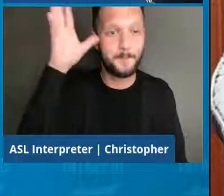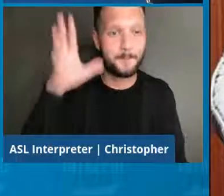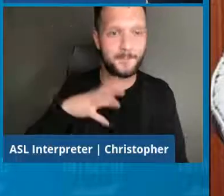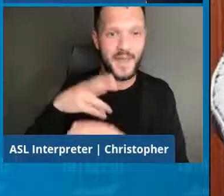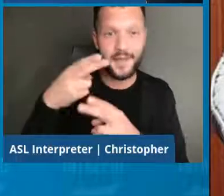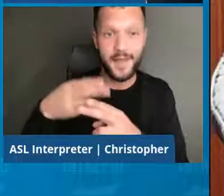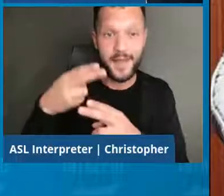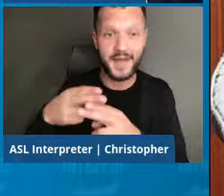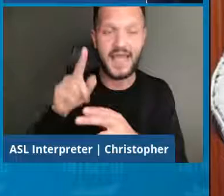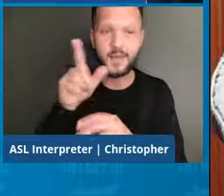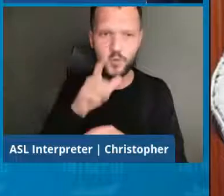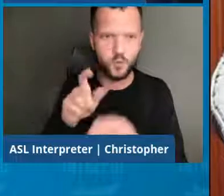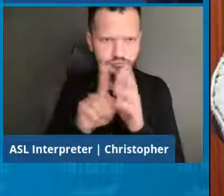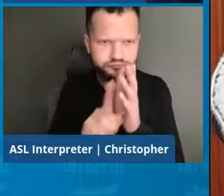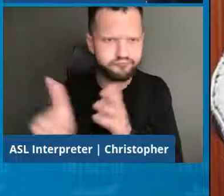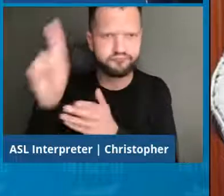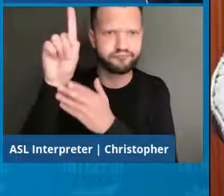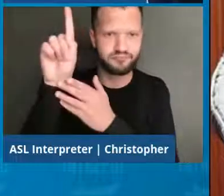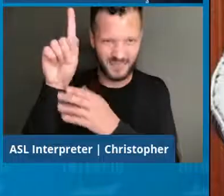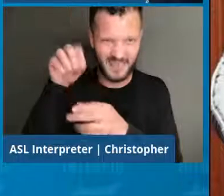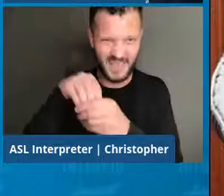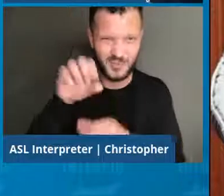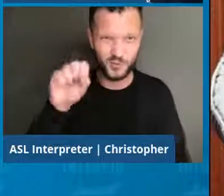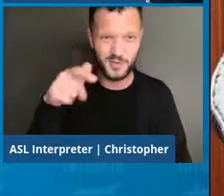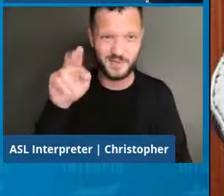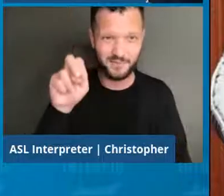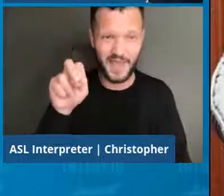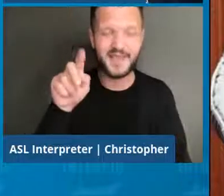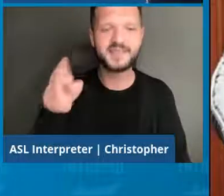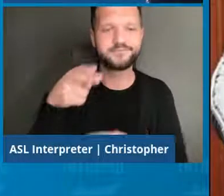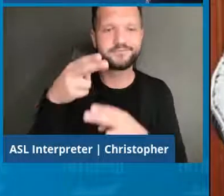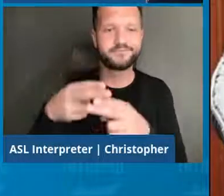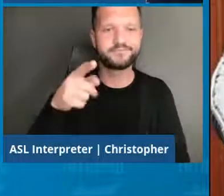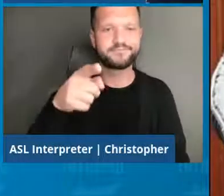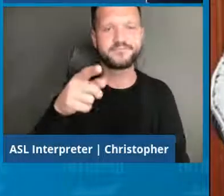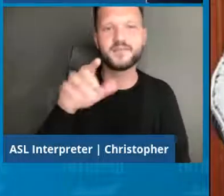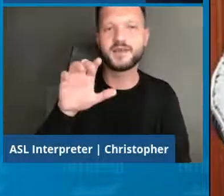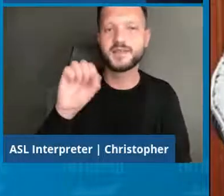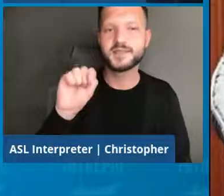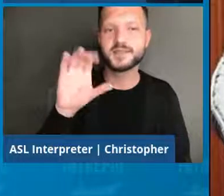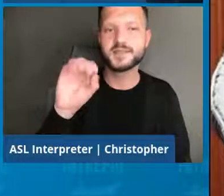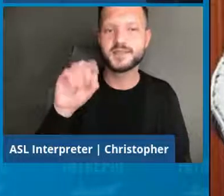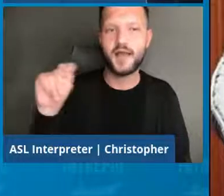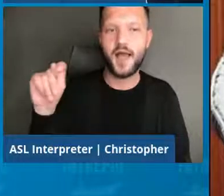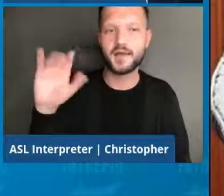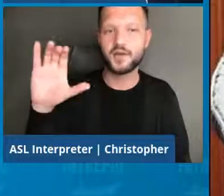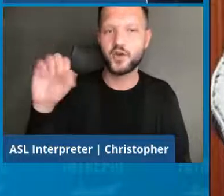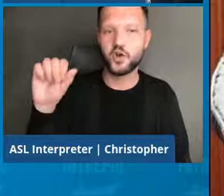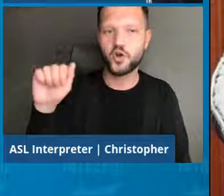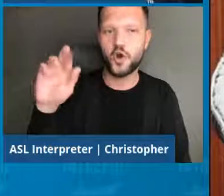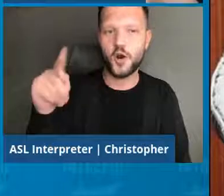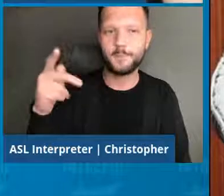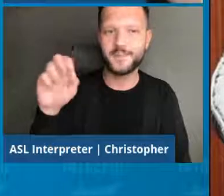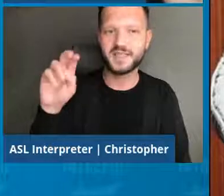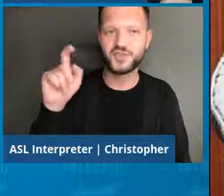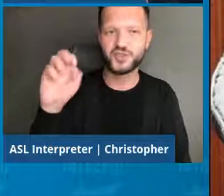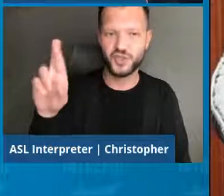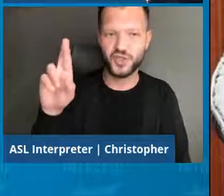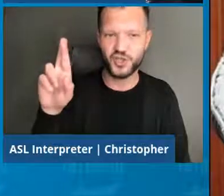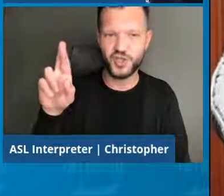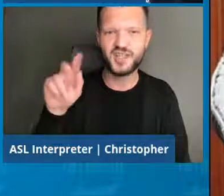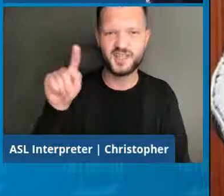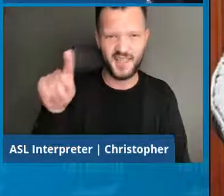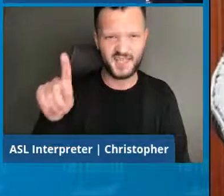space in the Aurora 7 was named Scott Carpenter. And here he is right next to the Mercury Atlas rocket that took him all the way up